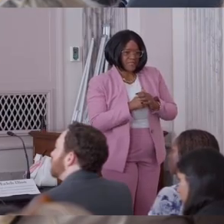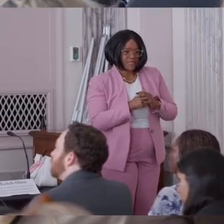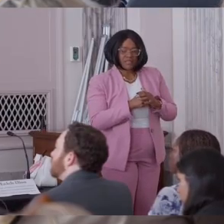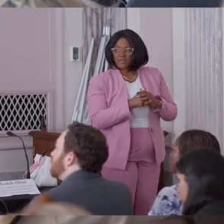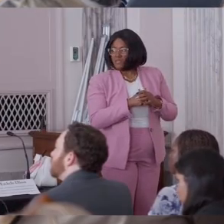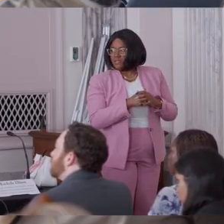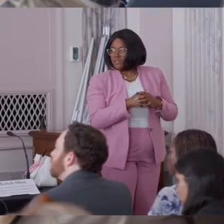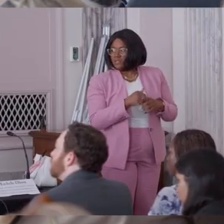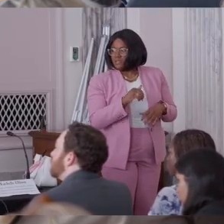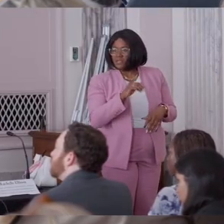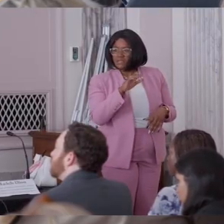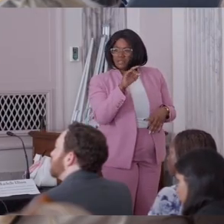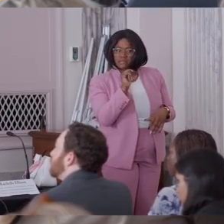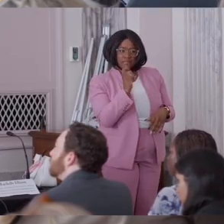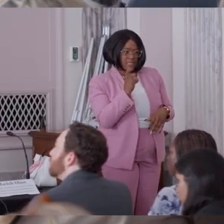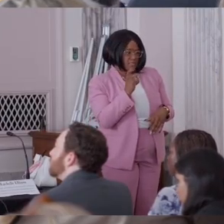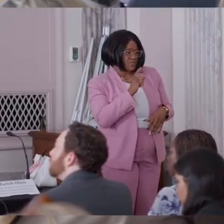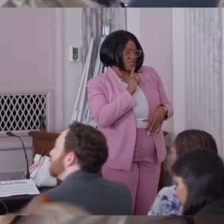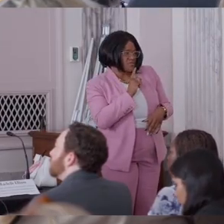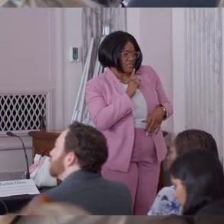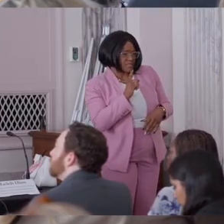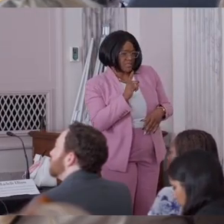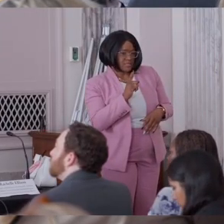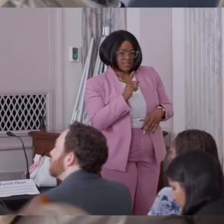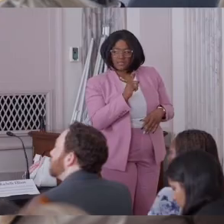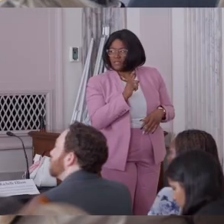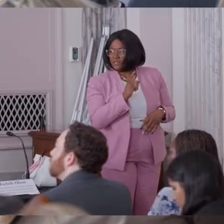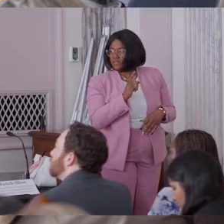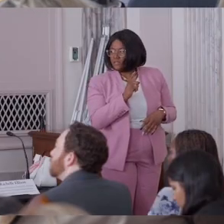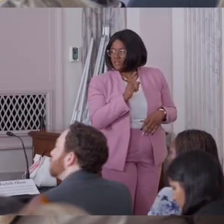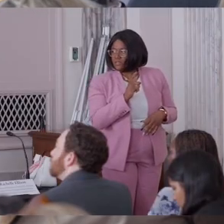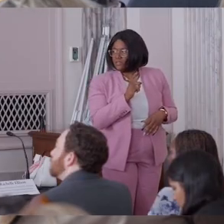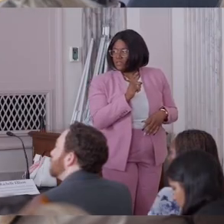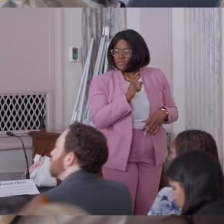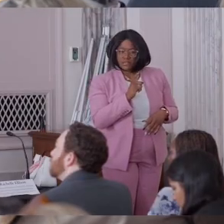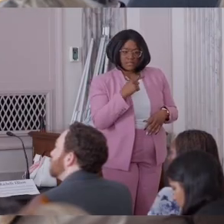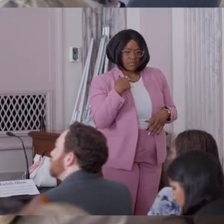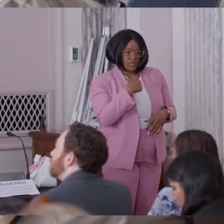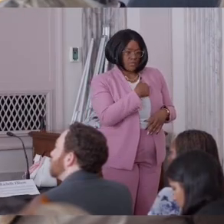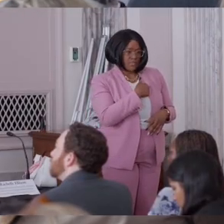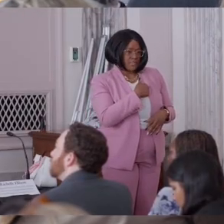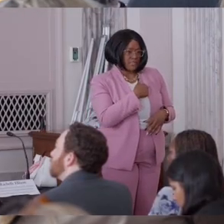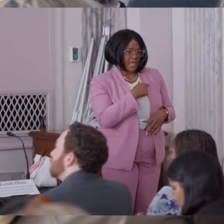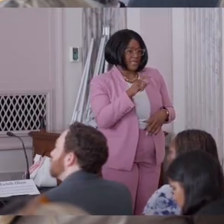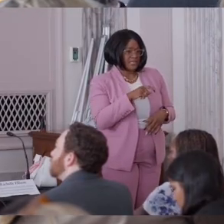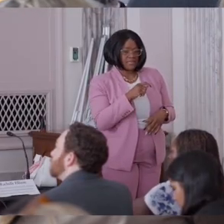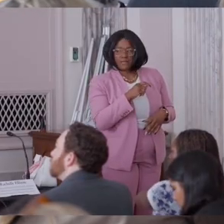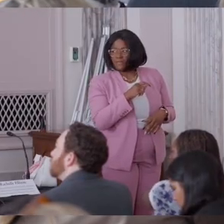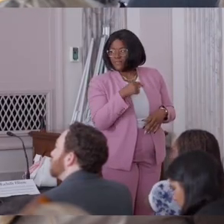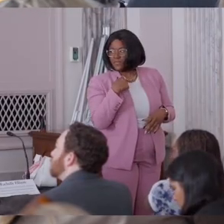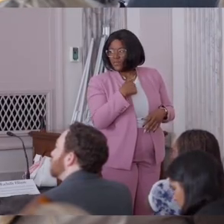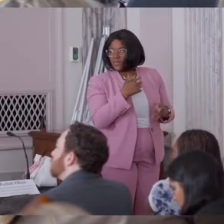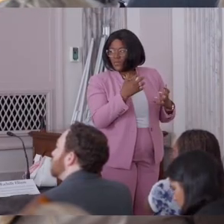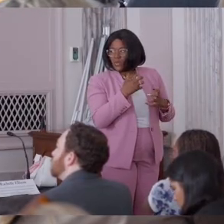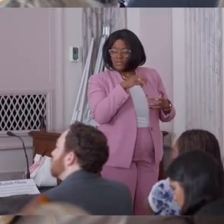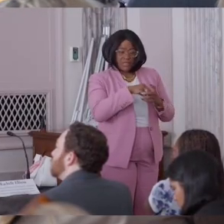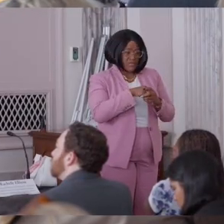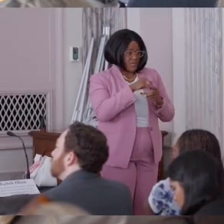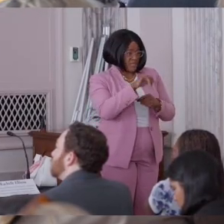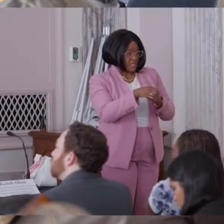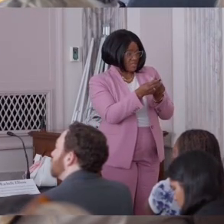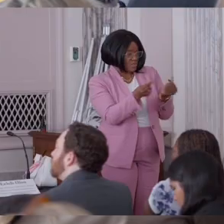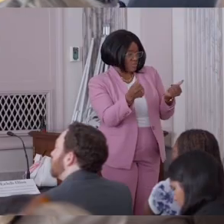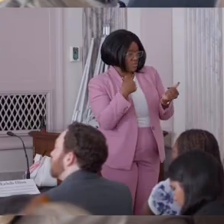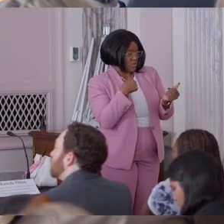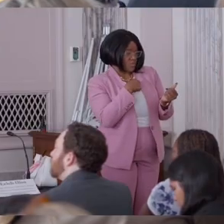all, and in fact, sometimes getting traumatized. So we wanted to be part of that solution, and we